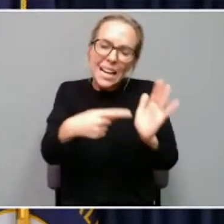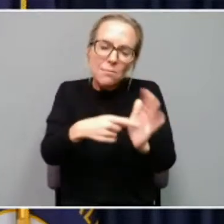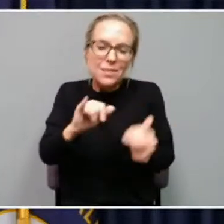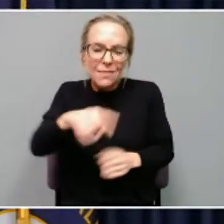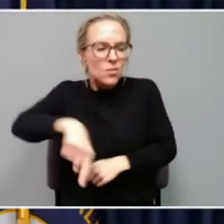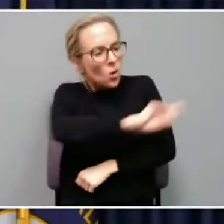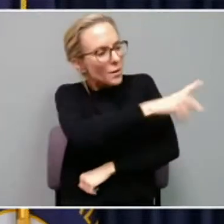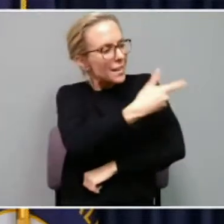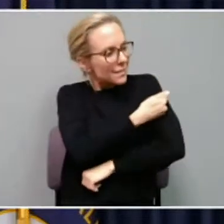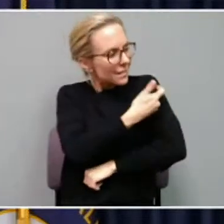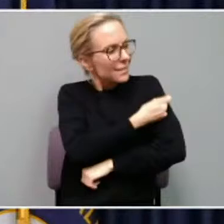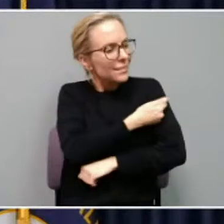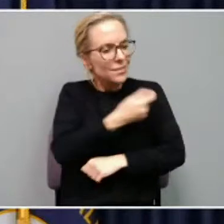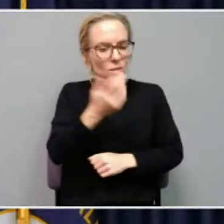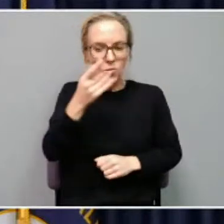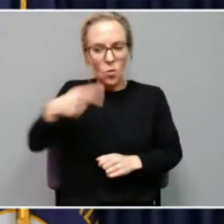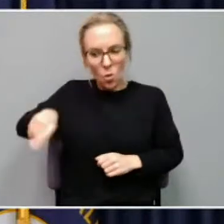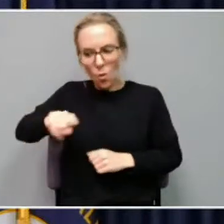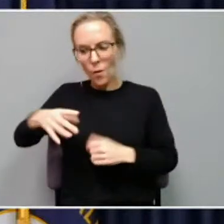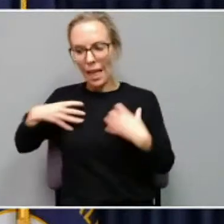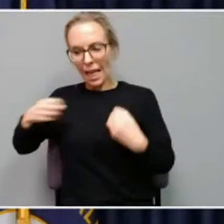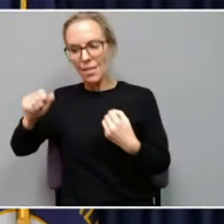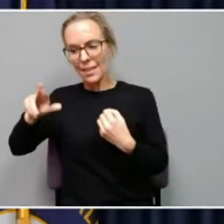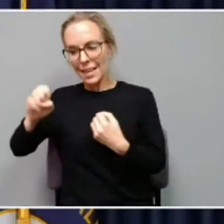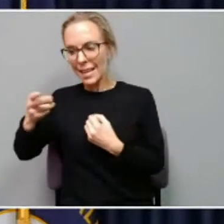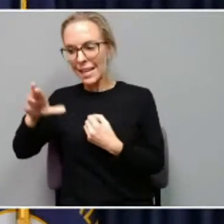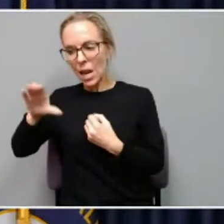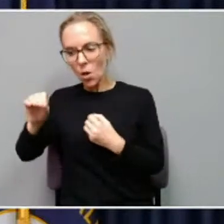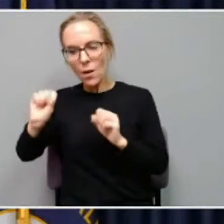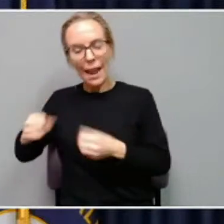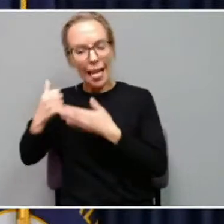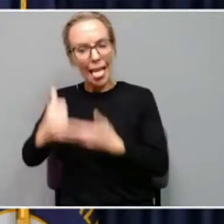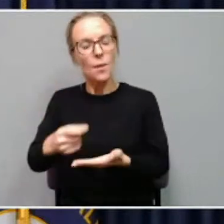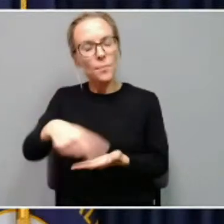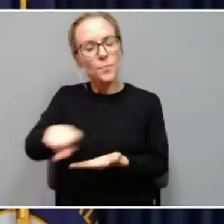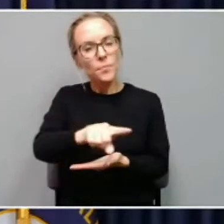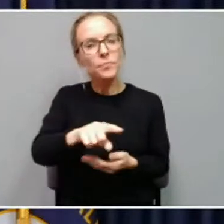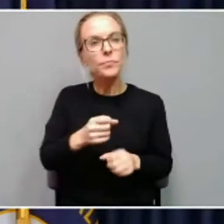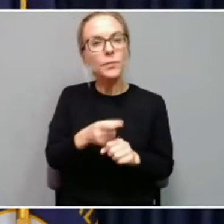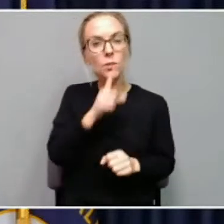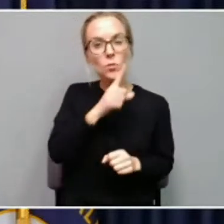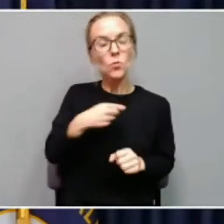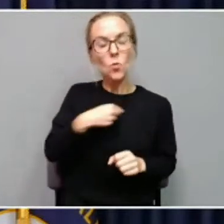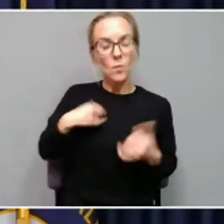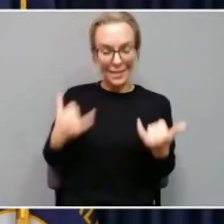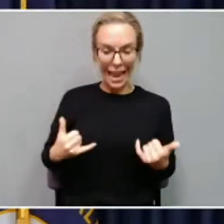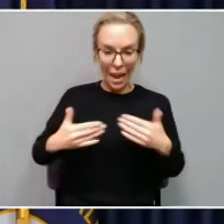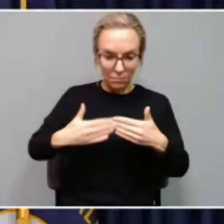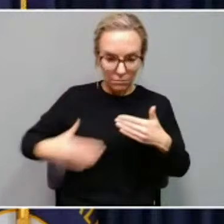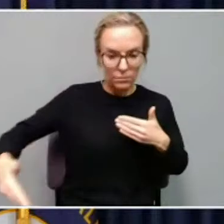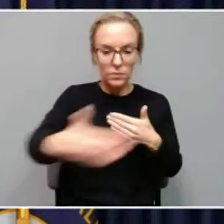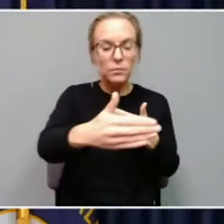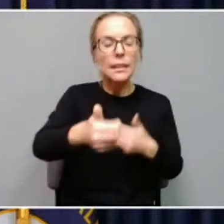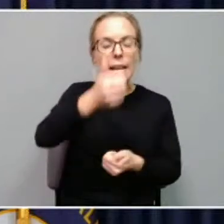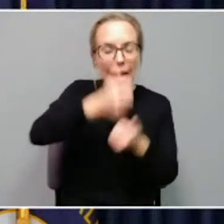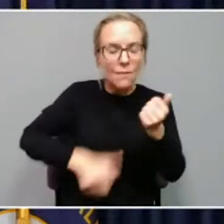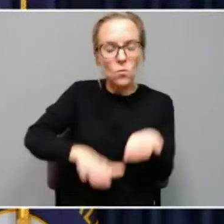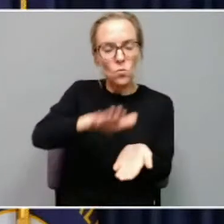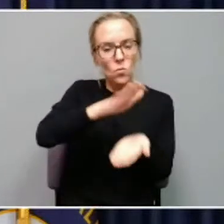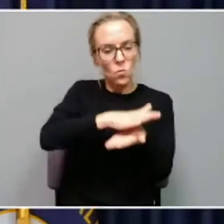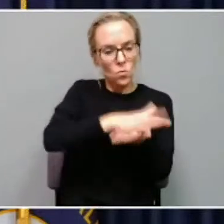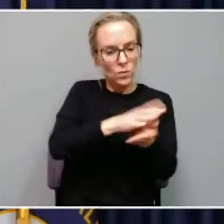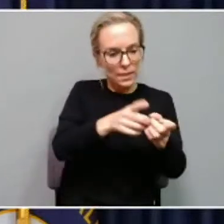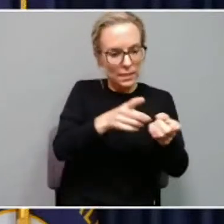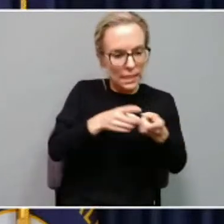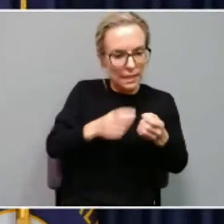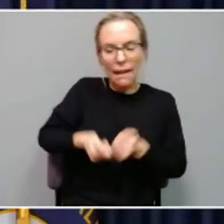can help you. What I also need is to make sure as we move forward that every school district and every public